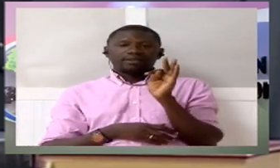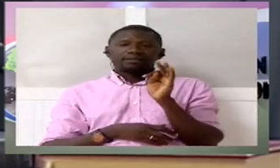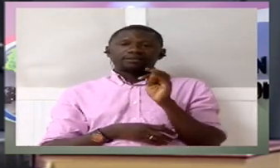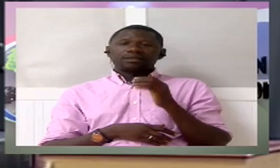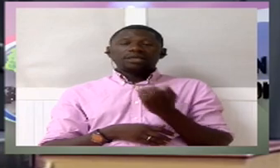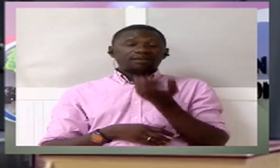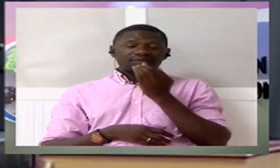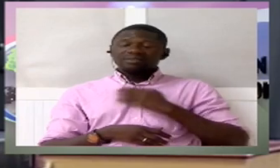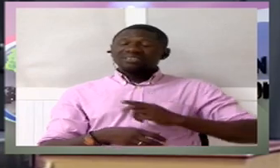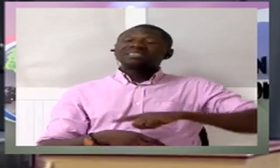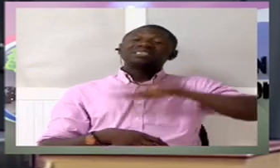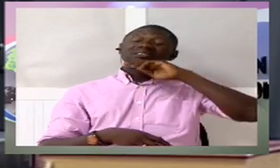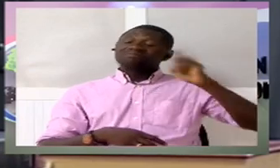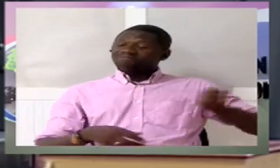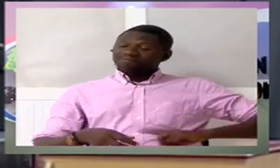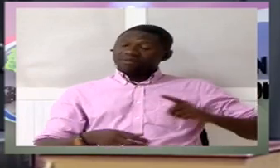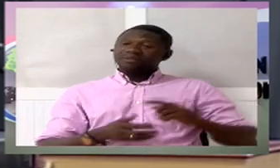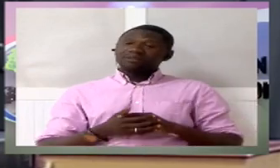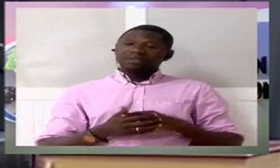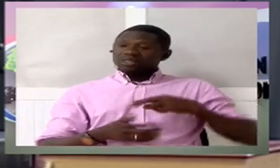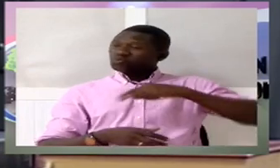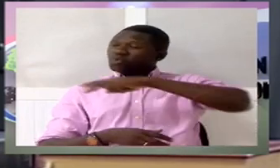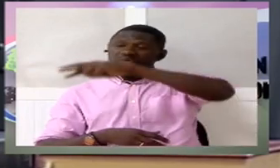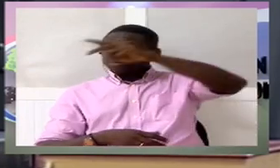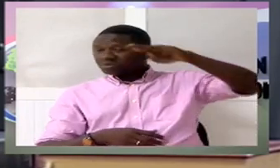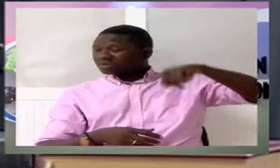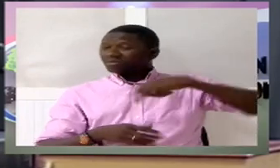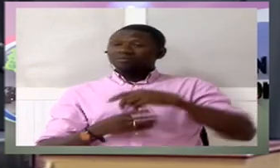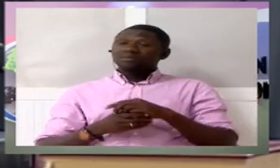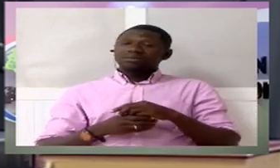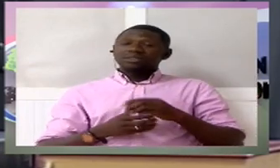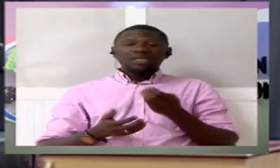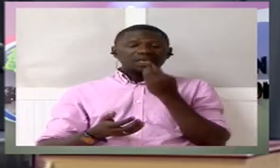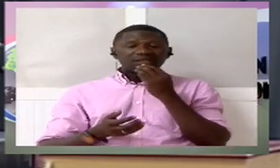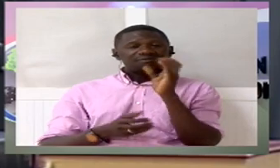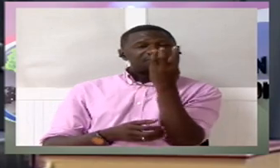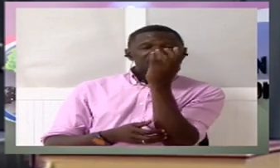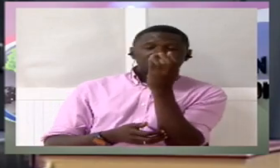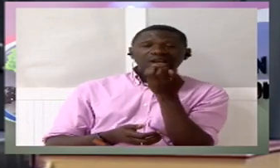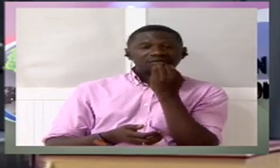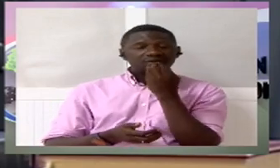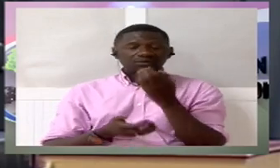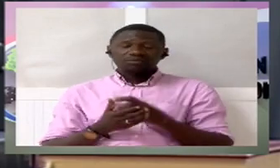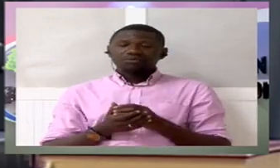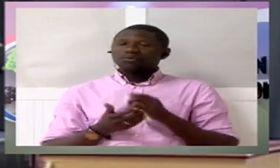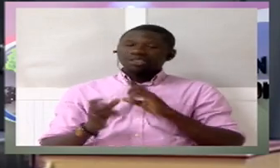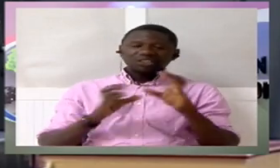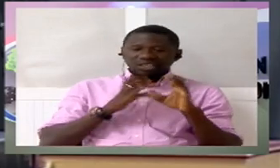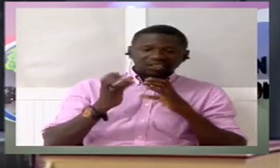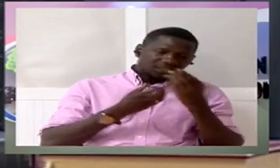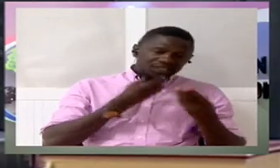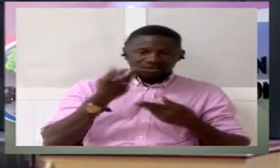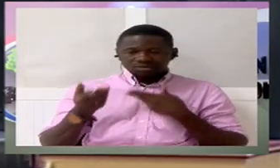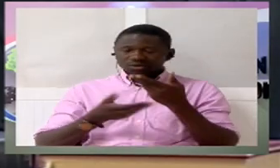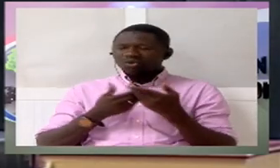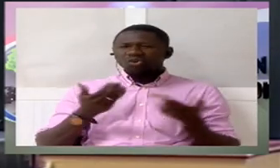he ate to his full. He walked about. He ate his fruits. We were